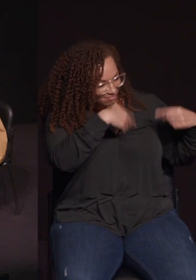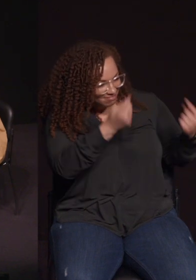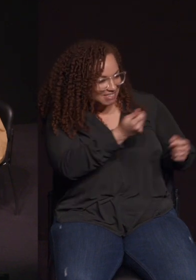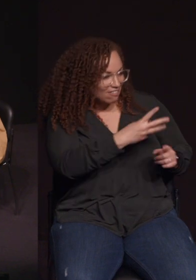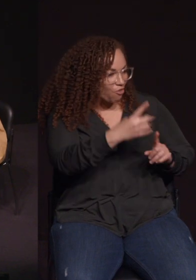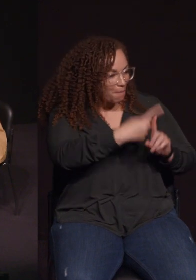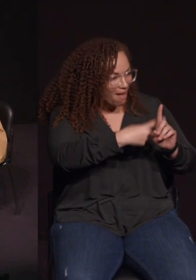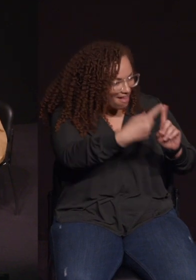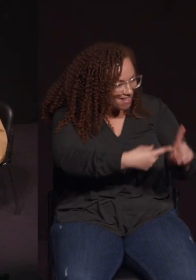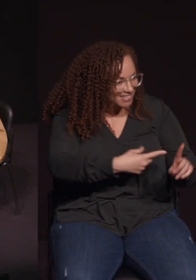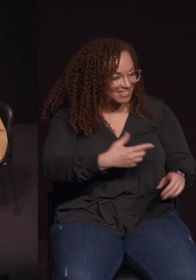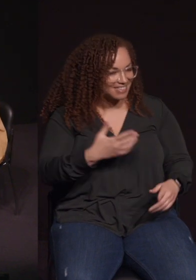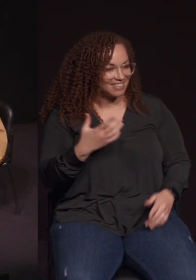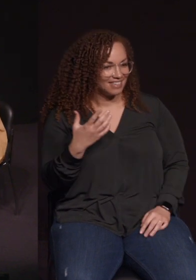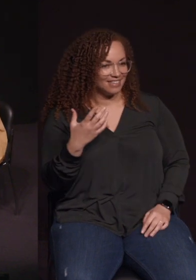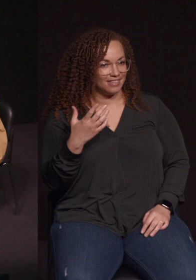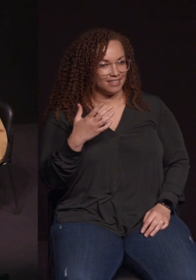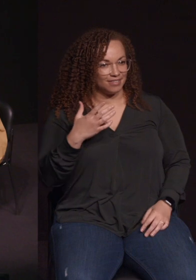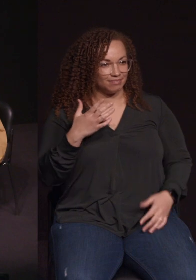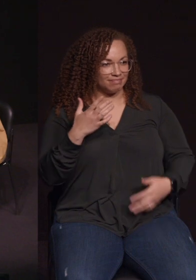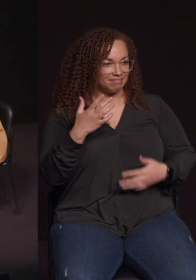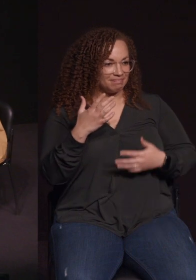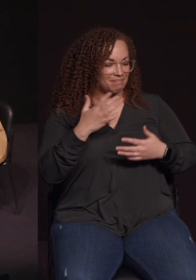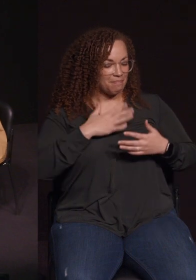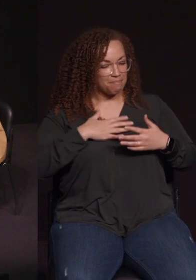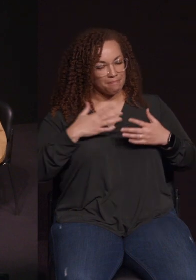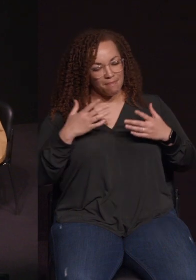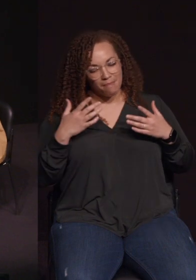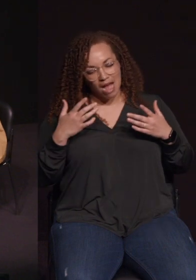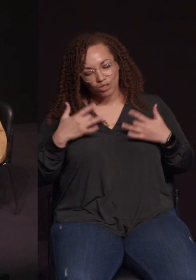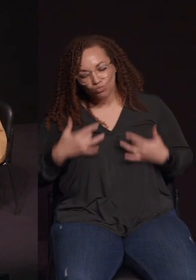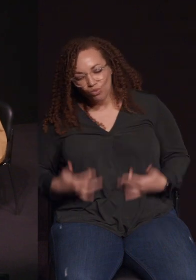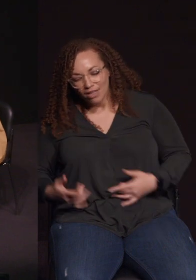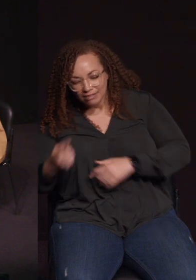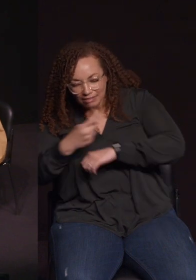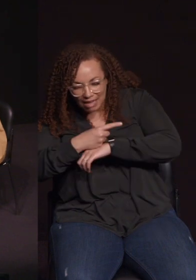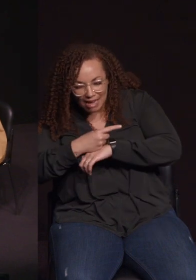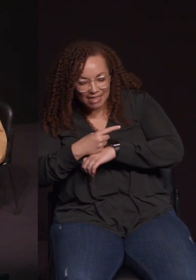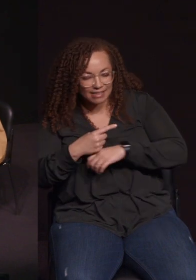my my depressed days. Like, you know, I try to